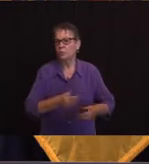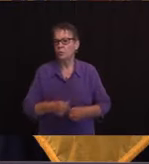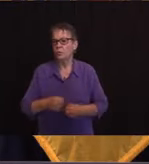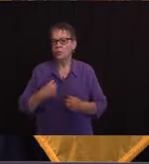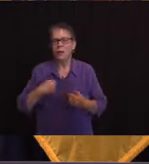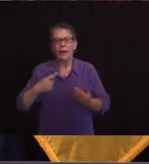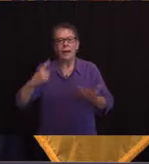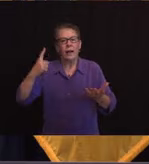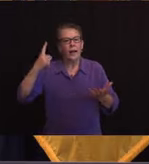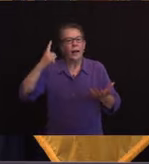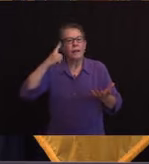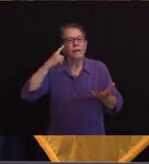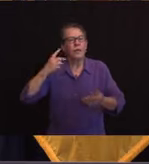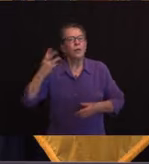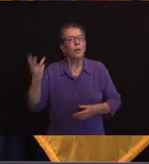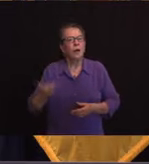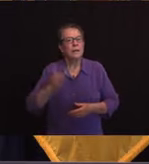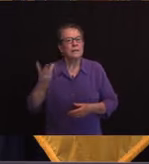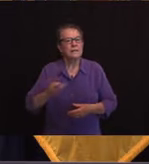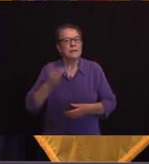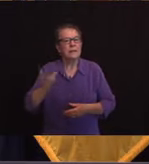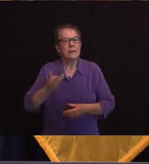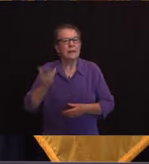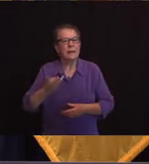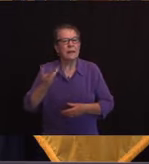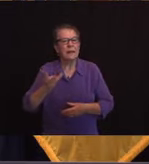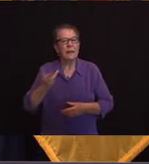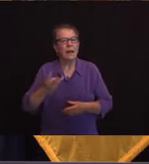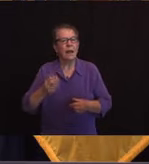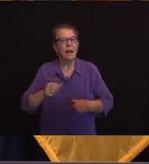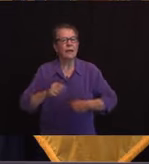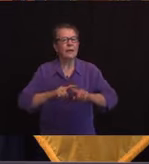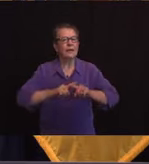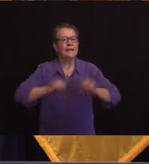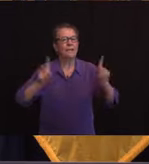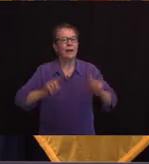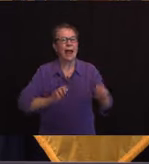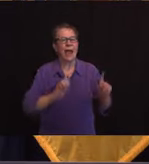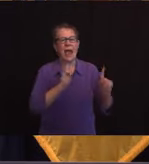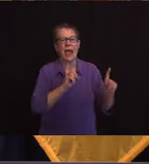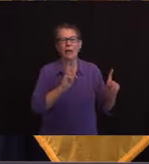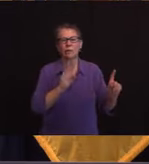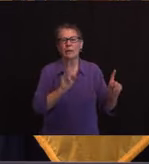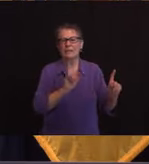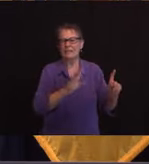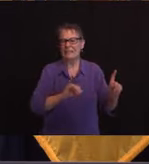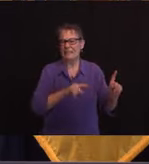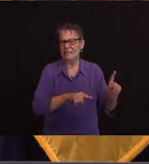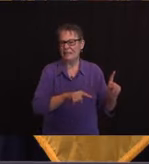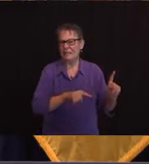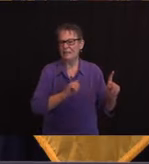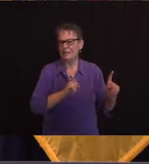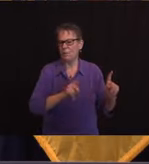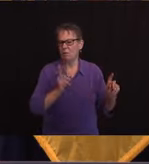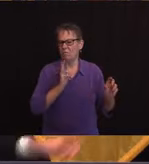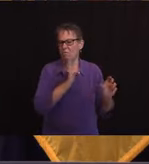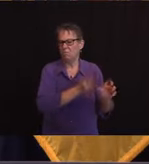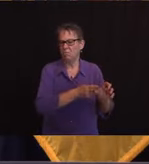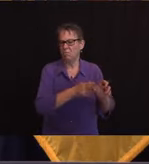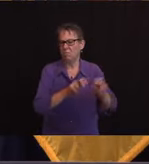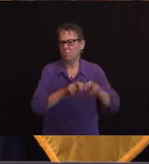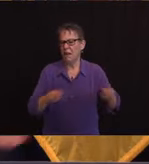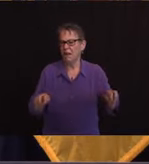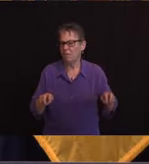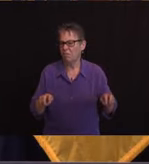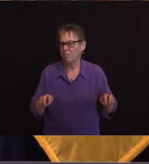us on Wednesday. Am I right? We will, right? So Eddie will be here in that seat. Again, thanks to each of you. Pat,